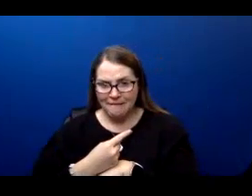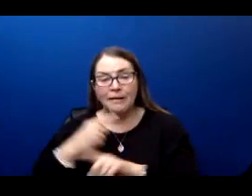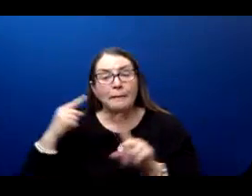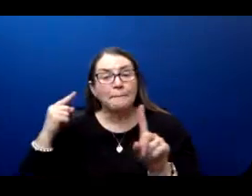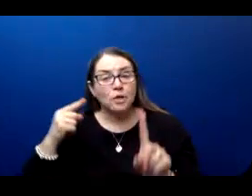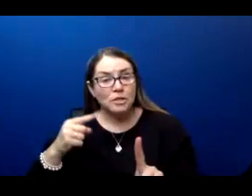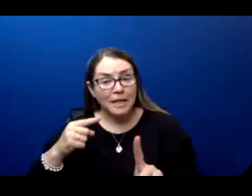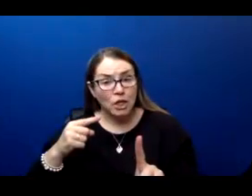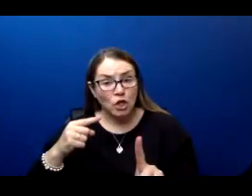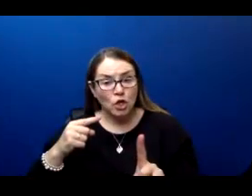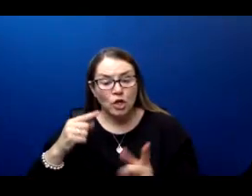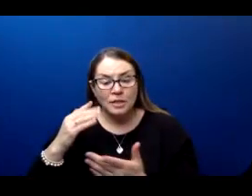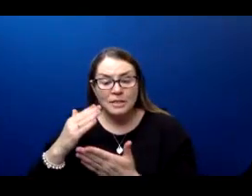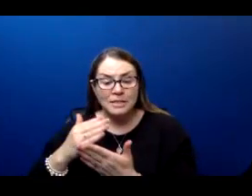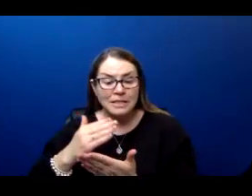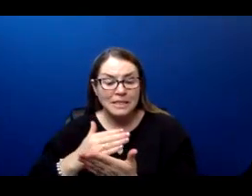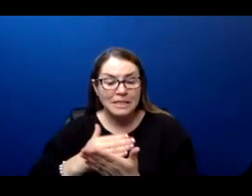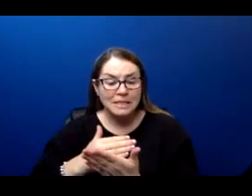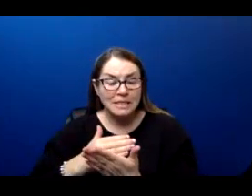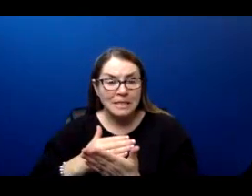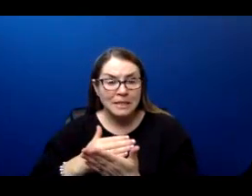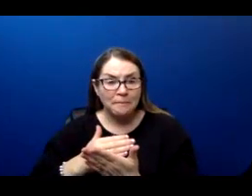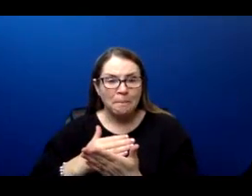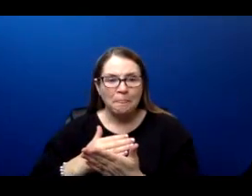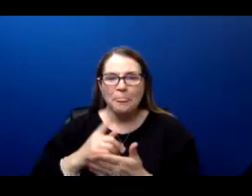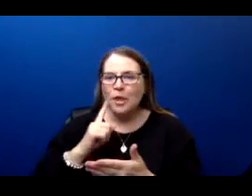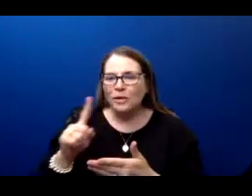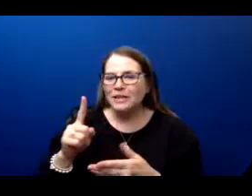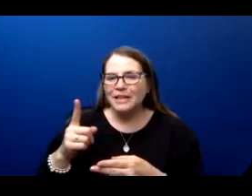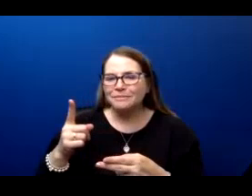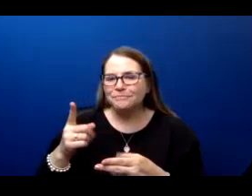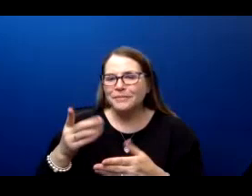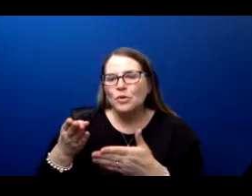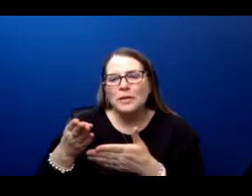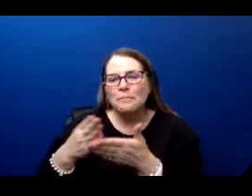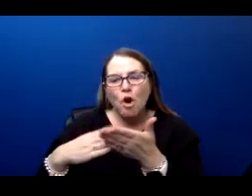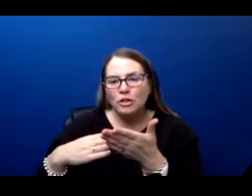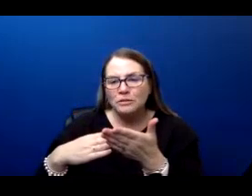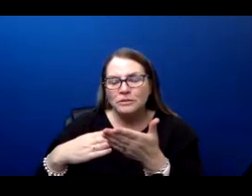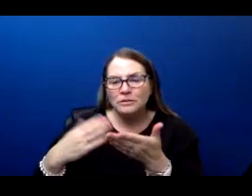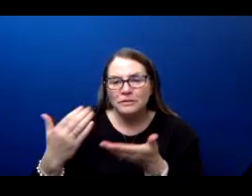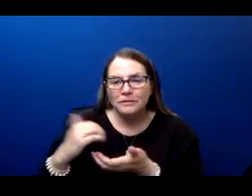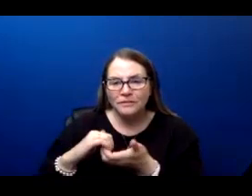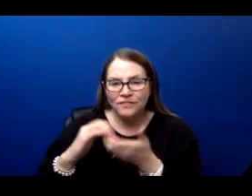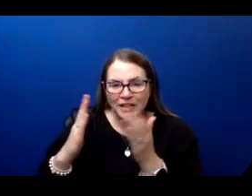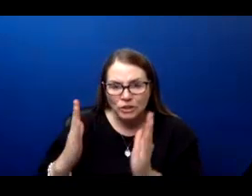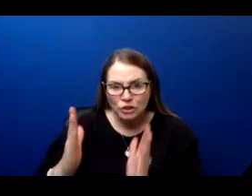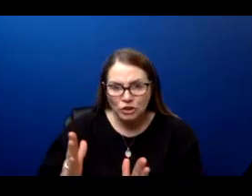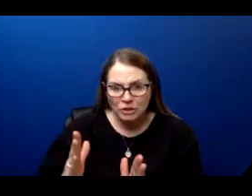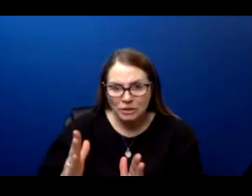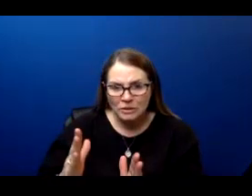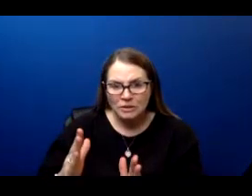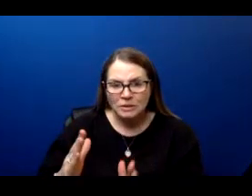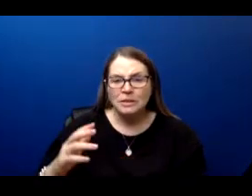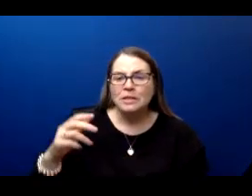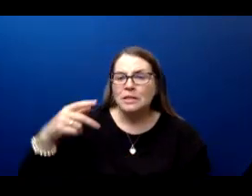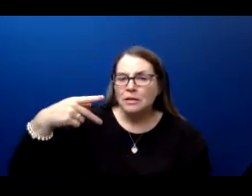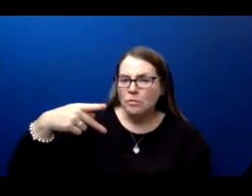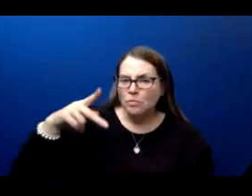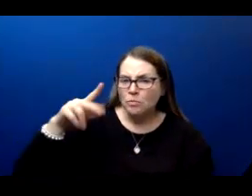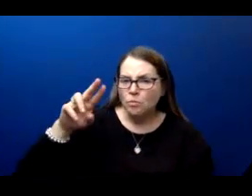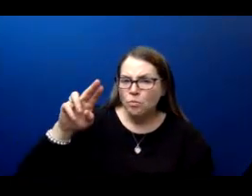particular, this list is just a very partial list of the vendors. Um, Puentes, who does amazing ground